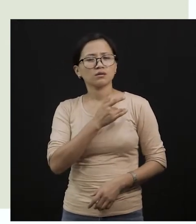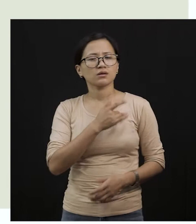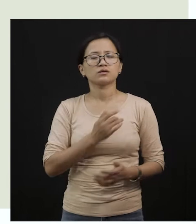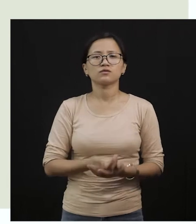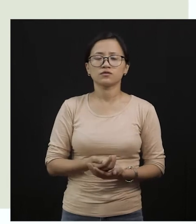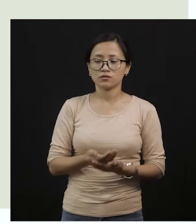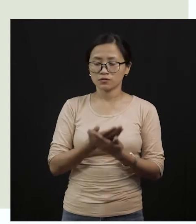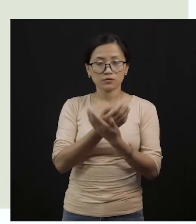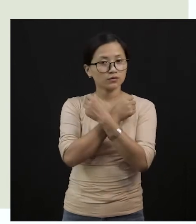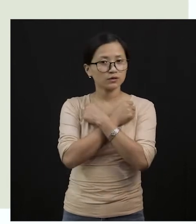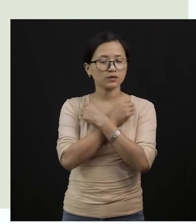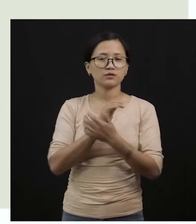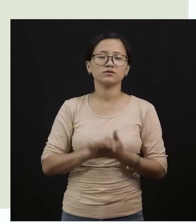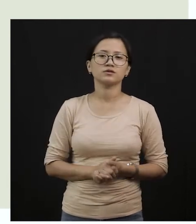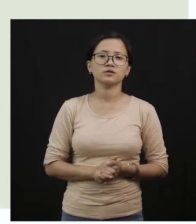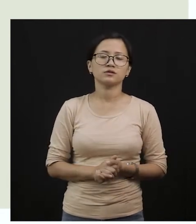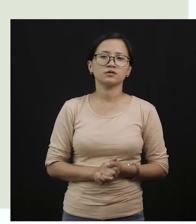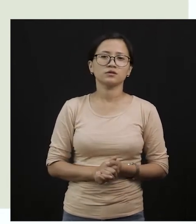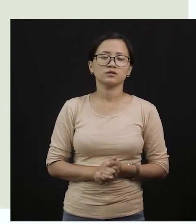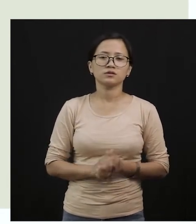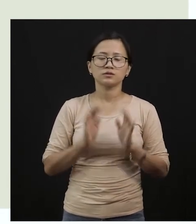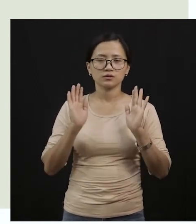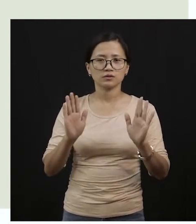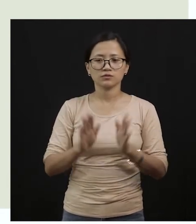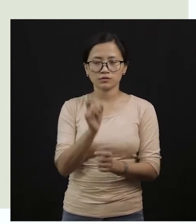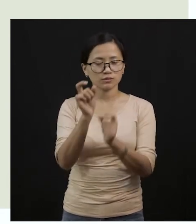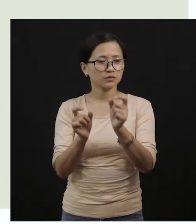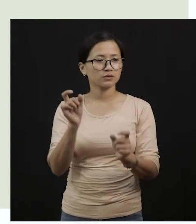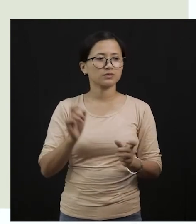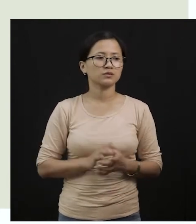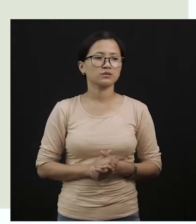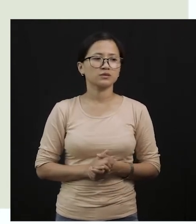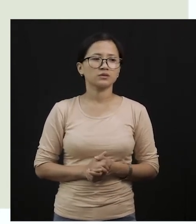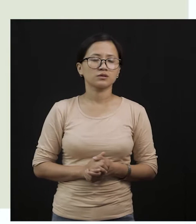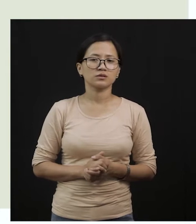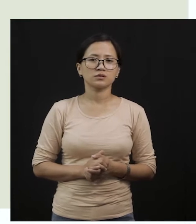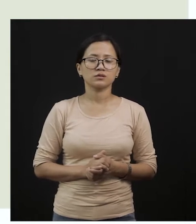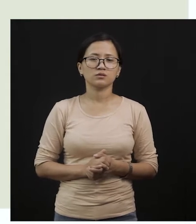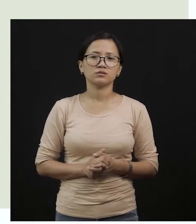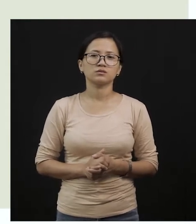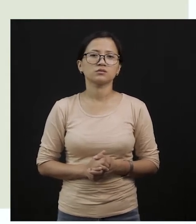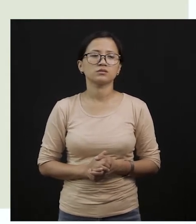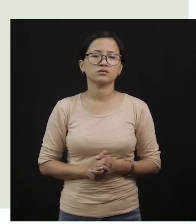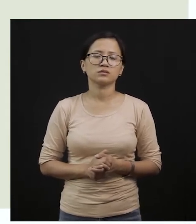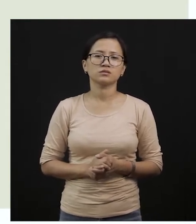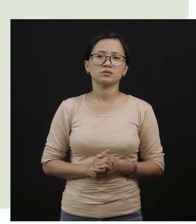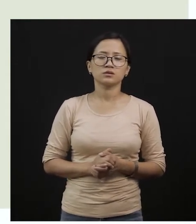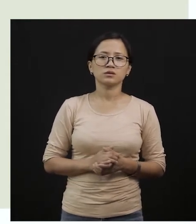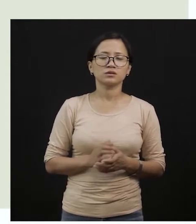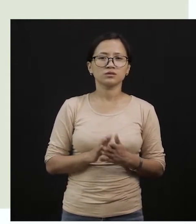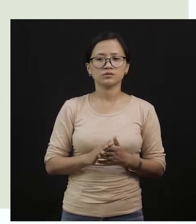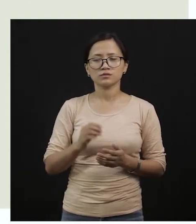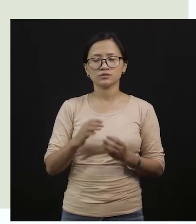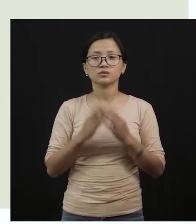had for people, isn't it? The kind of love that she had for people. I want you to know this, okay? And dispensaries and schools for